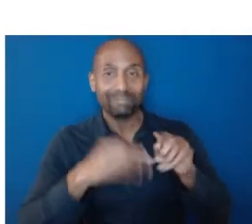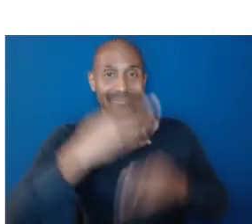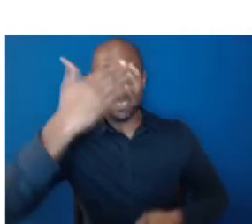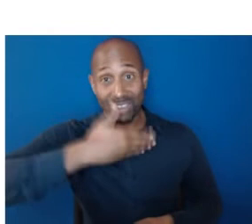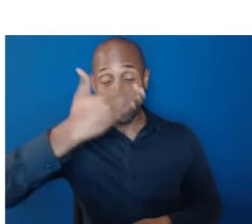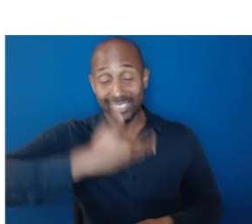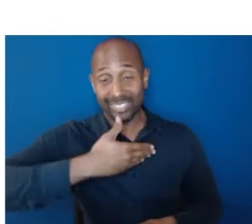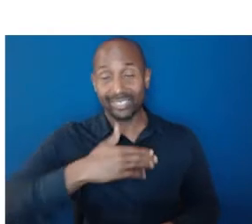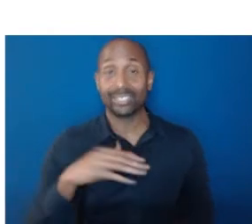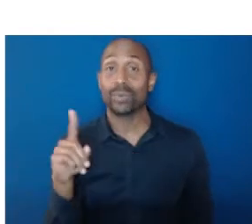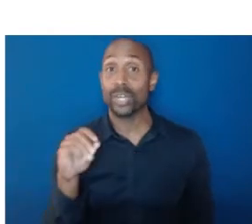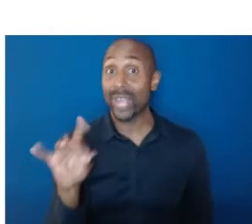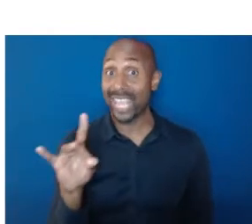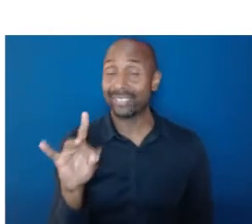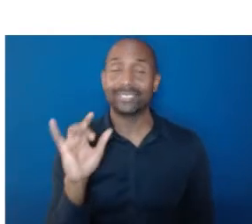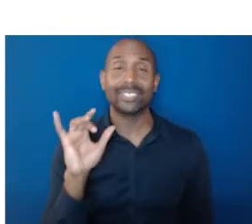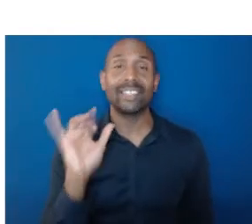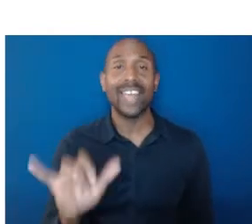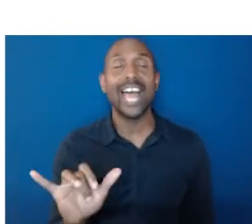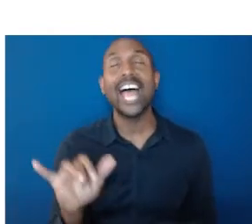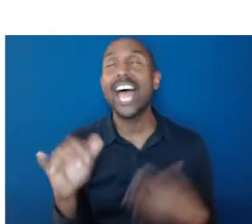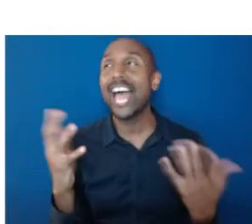and 108 is a nod to